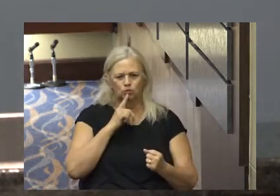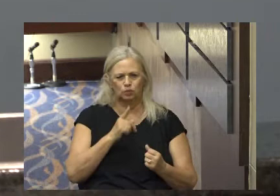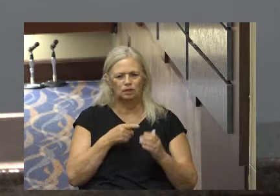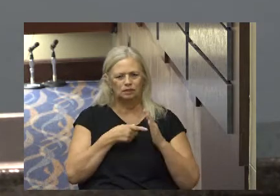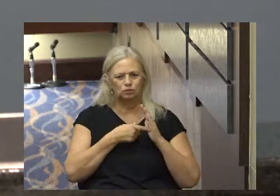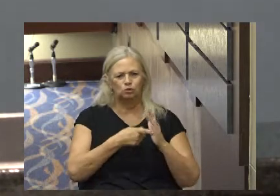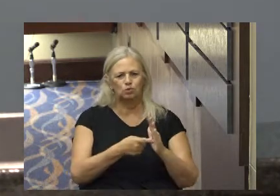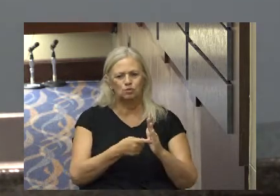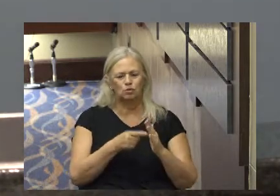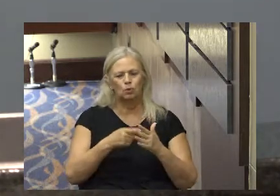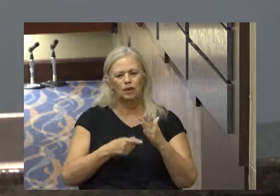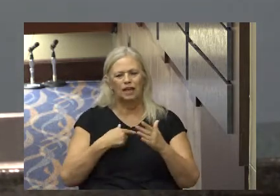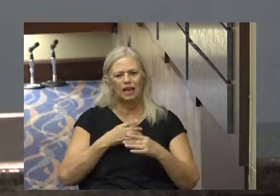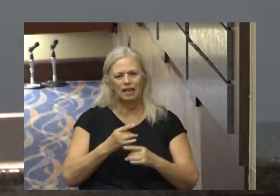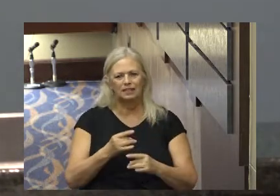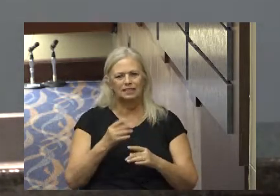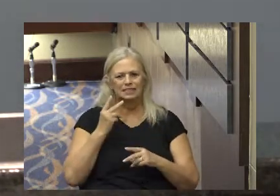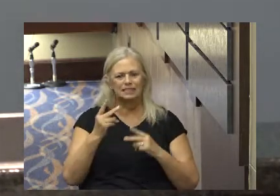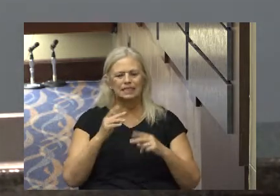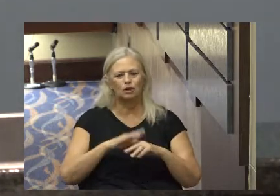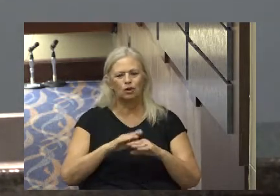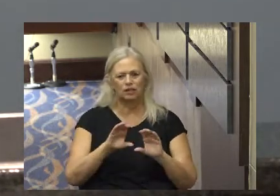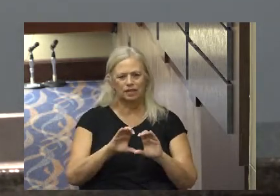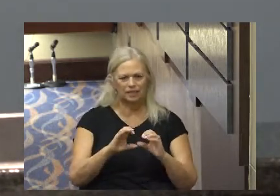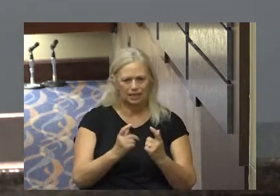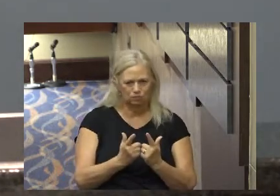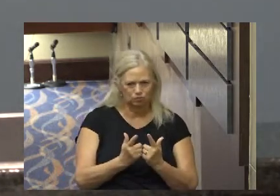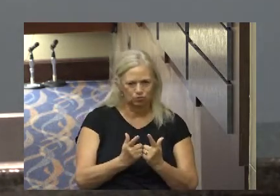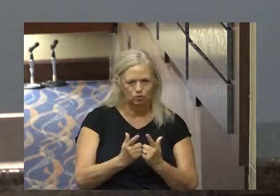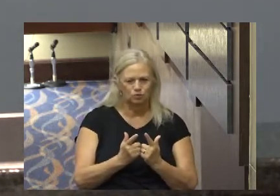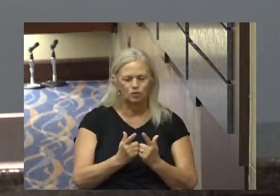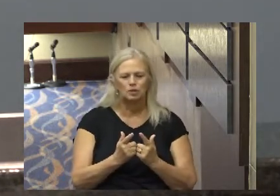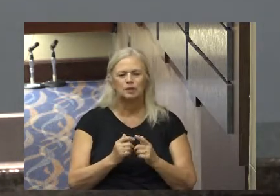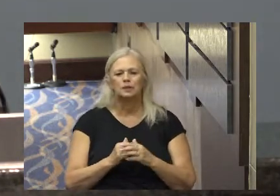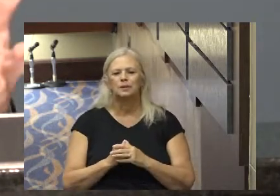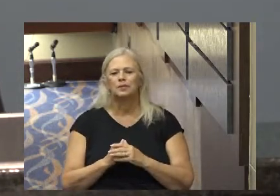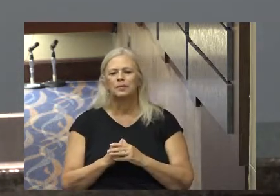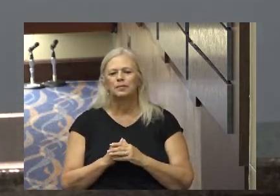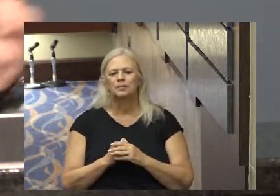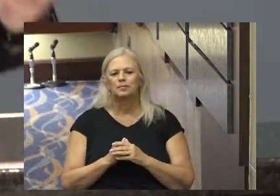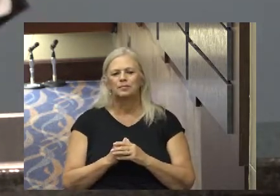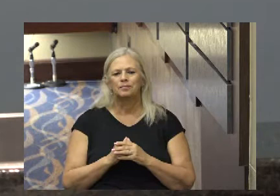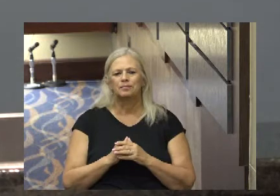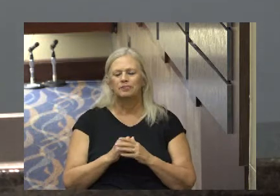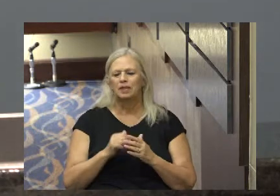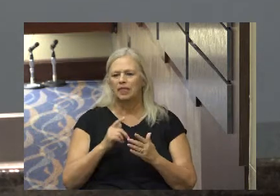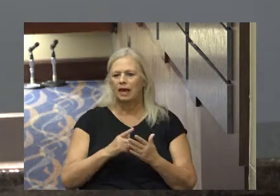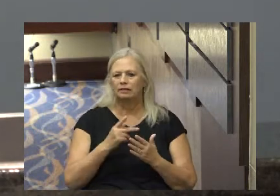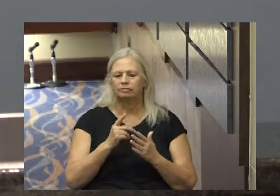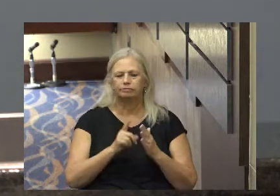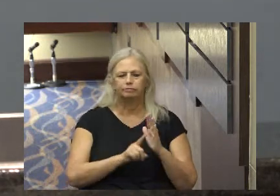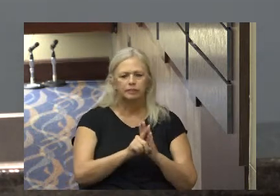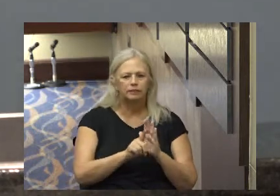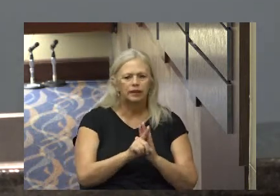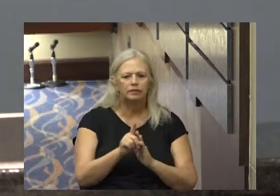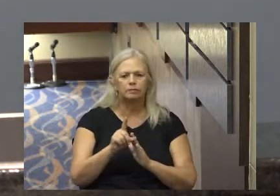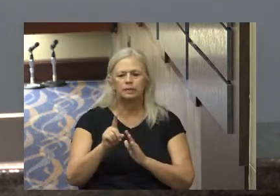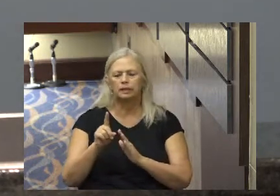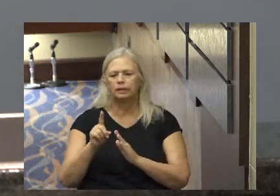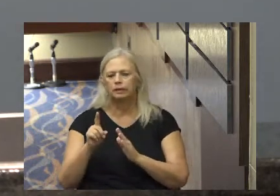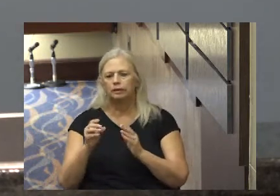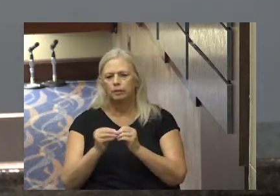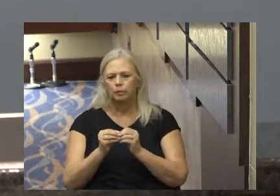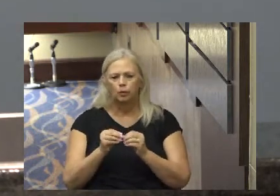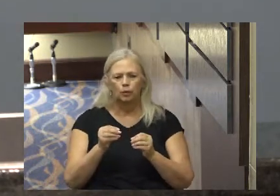I like to see done on this council. I think a lot of the things that the council's getting done has to do with economic development, bringing in more businesses, bringing in more